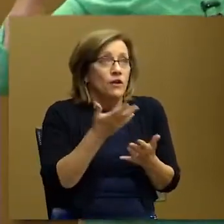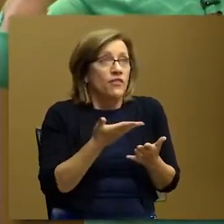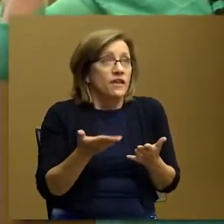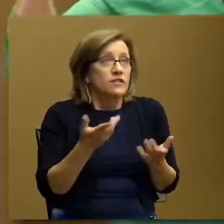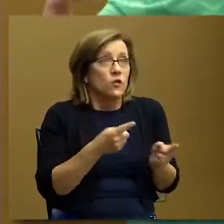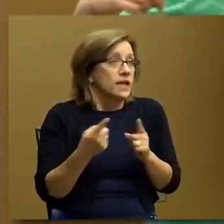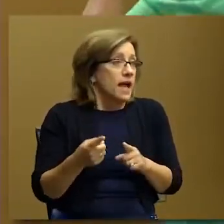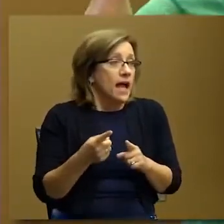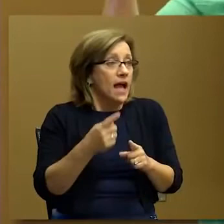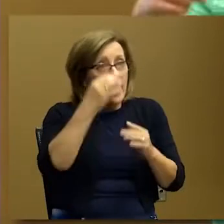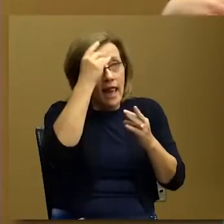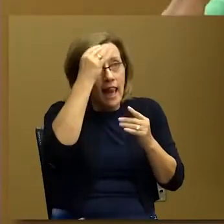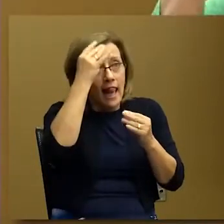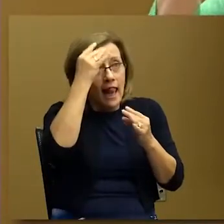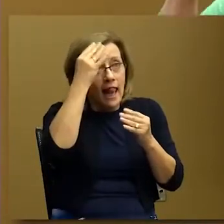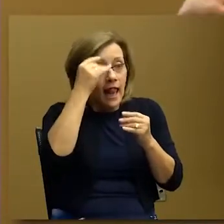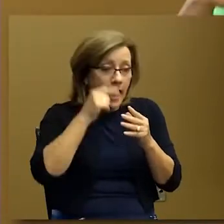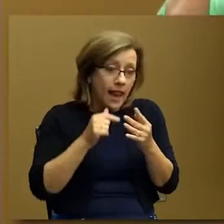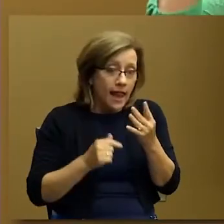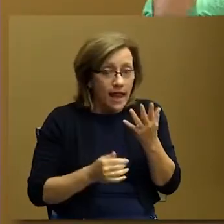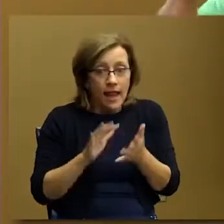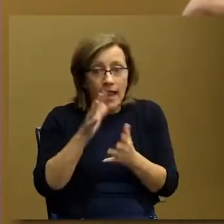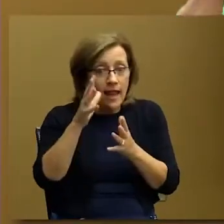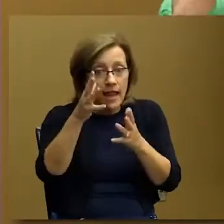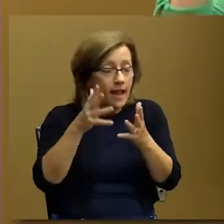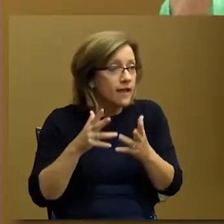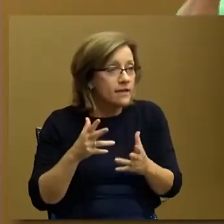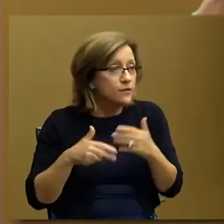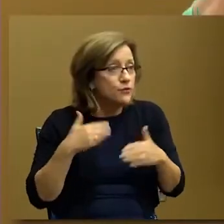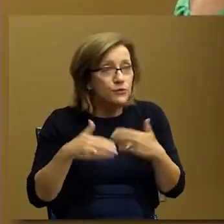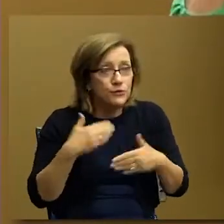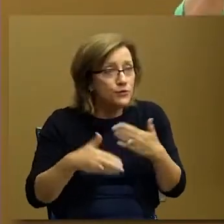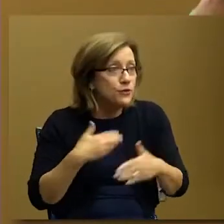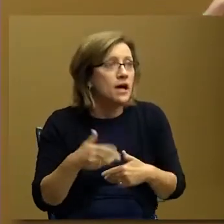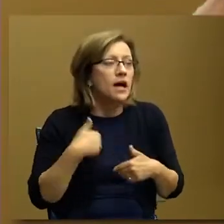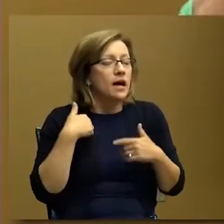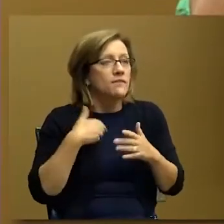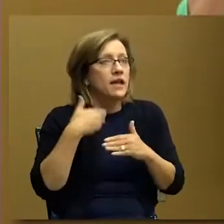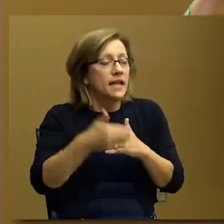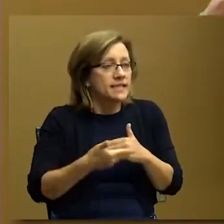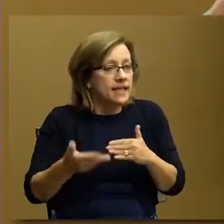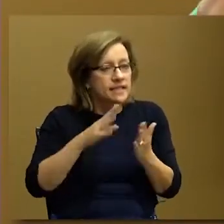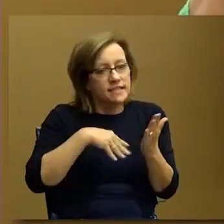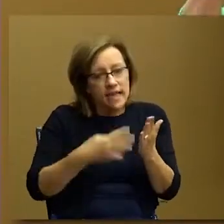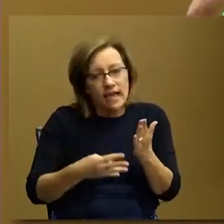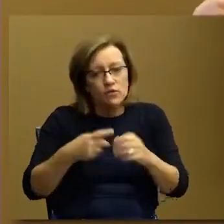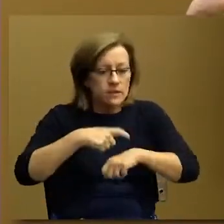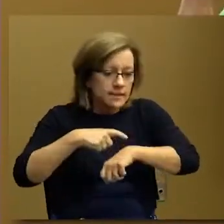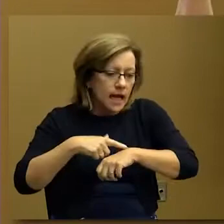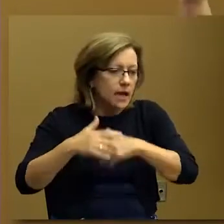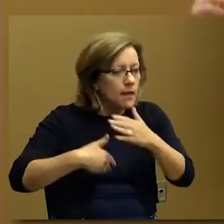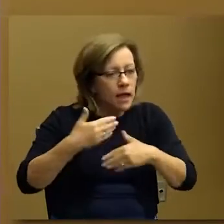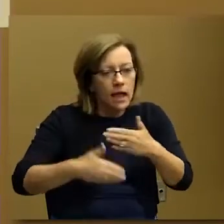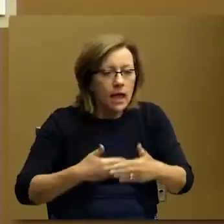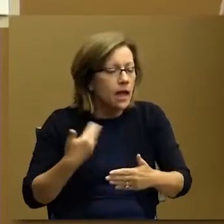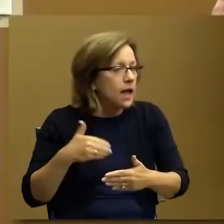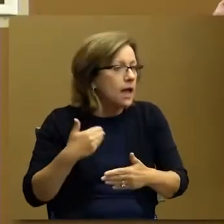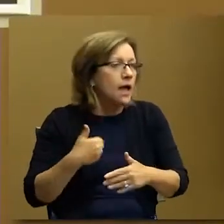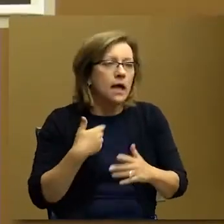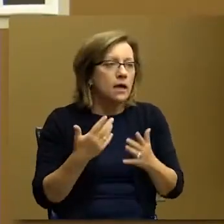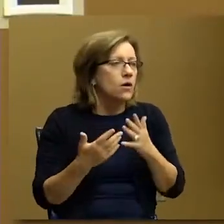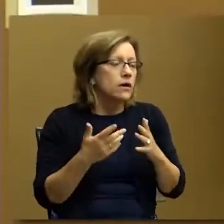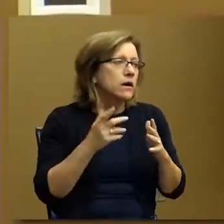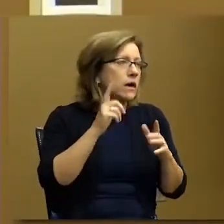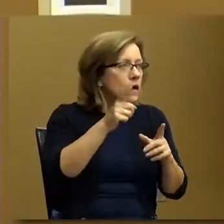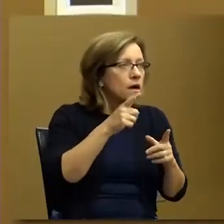in our brain at one time, you know, we're thinking, oh gosh, I got to go to the next place, and I got to do this, and I got to do that, and oh my, I got to go to the